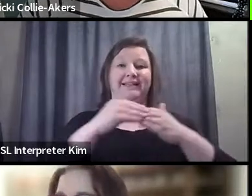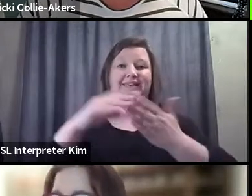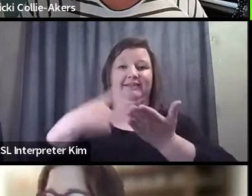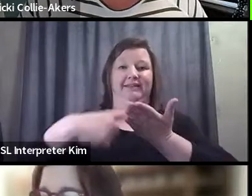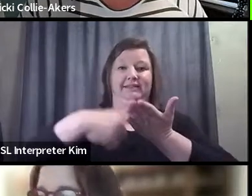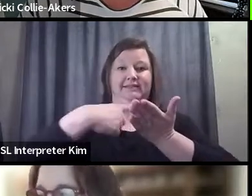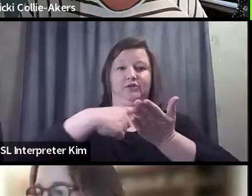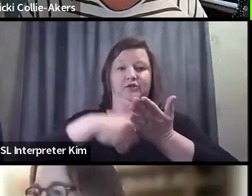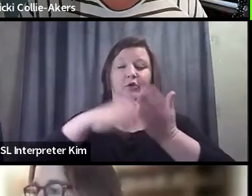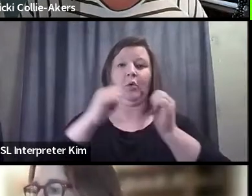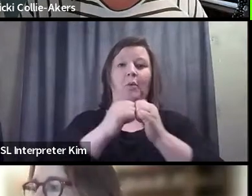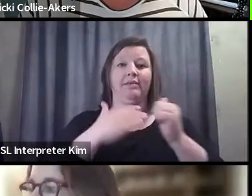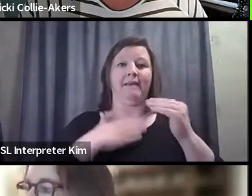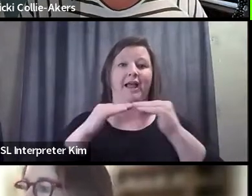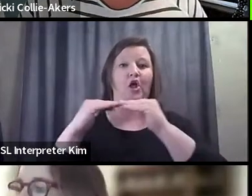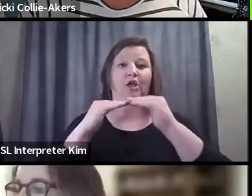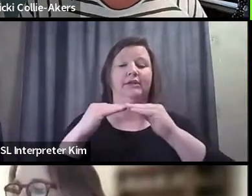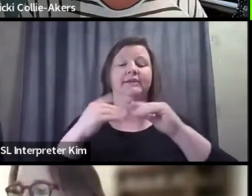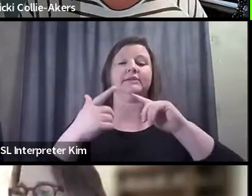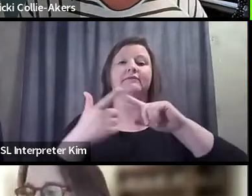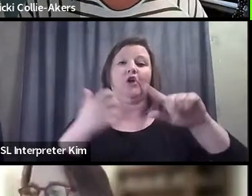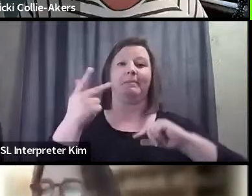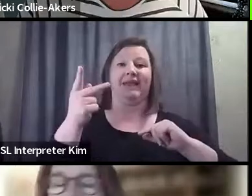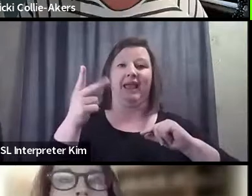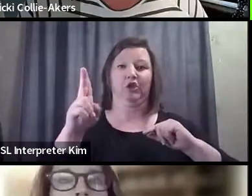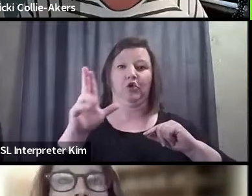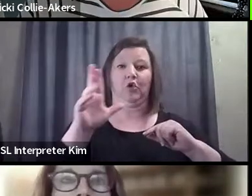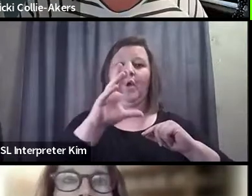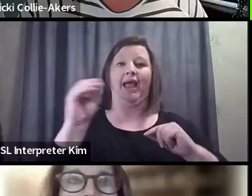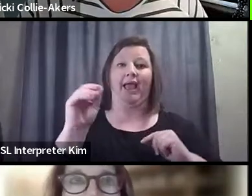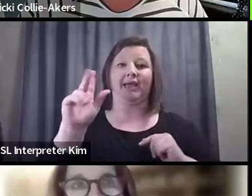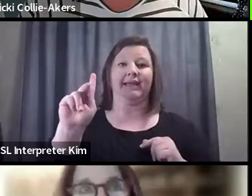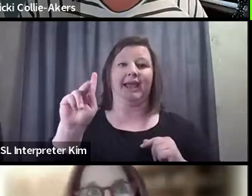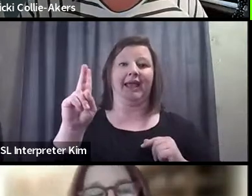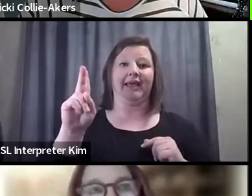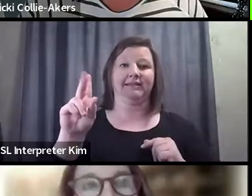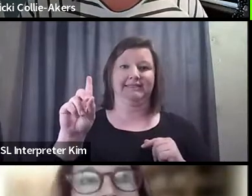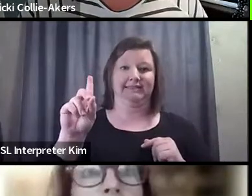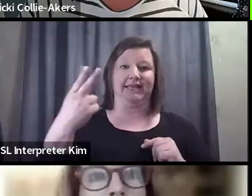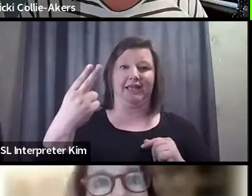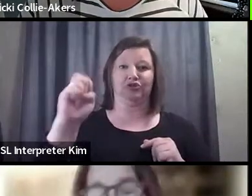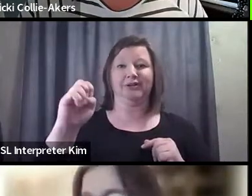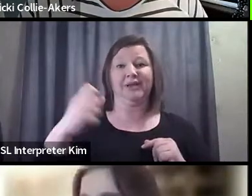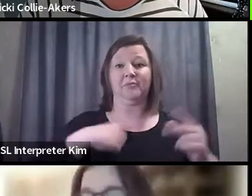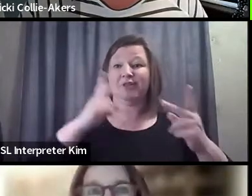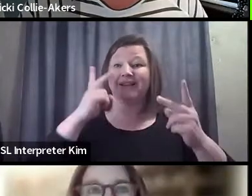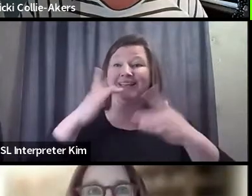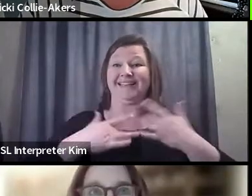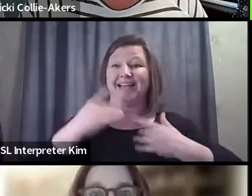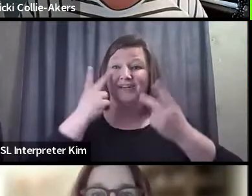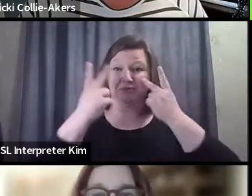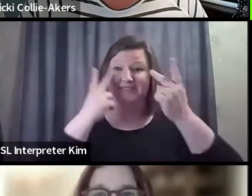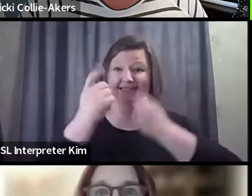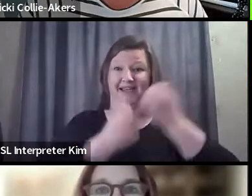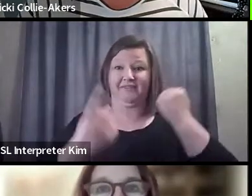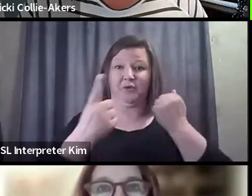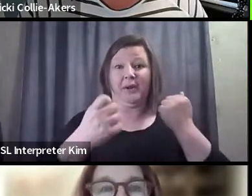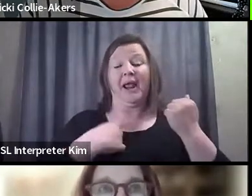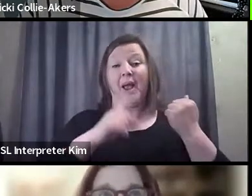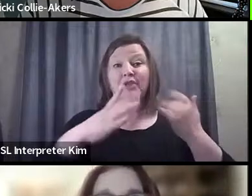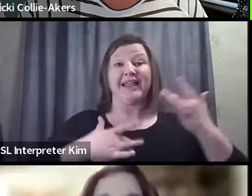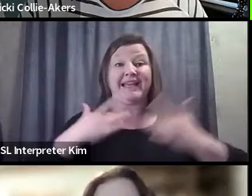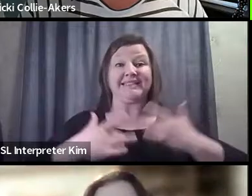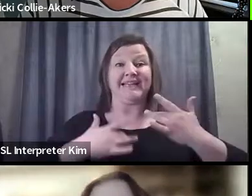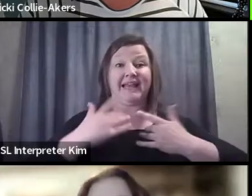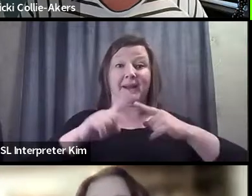Vicky Colley Akers from KU. Again, I'm excited to see everybody today, and I'm actually really excited about the meeting that we have